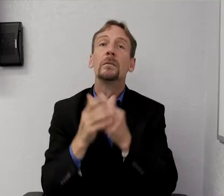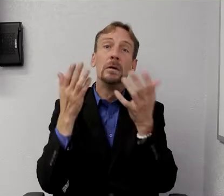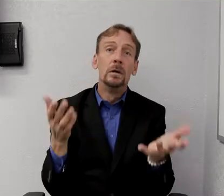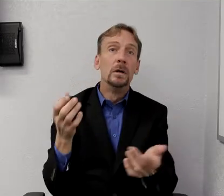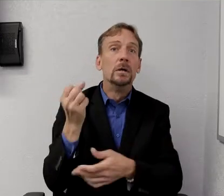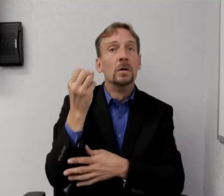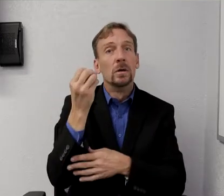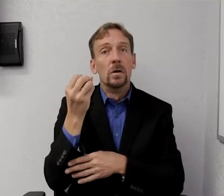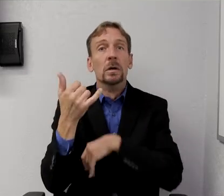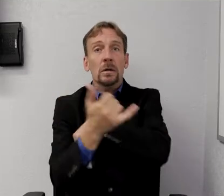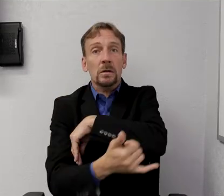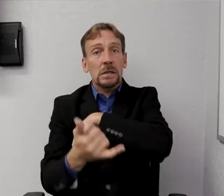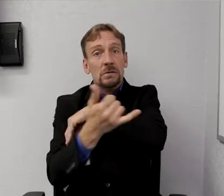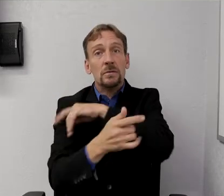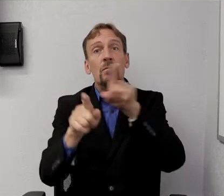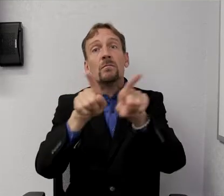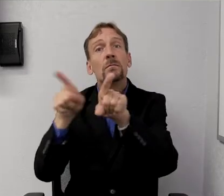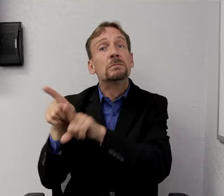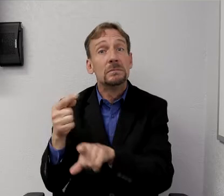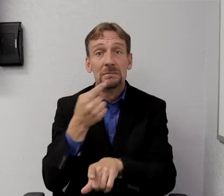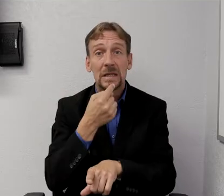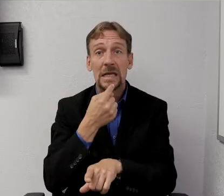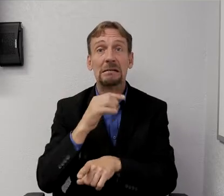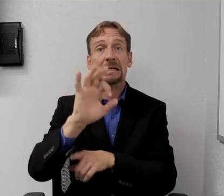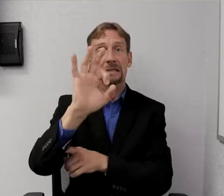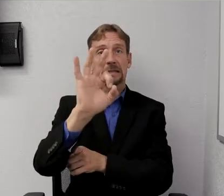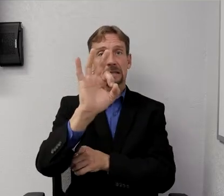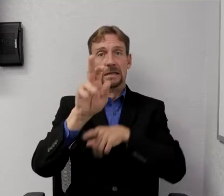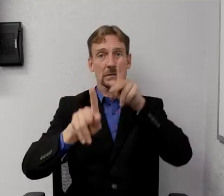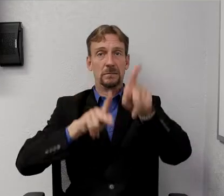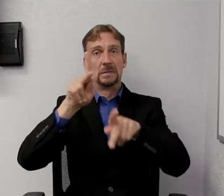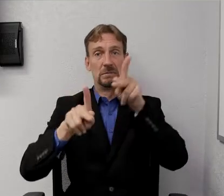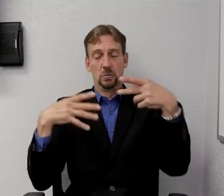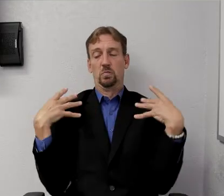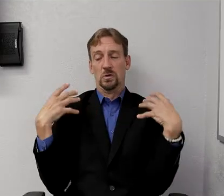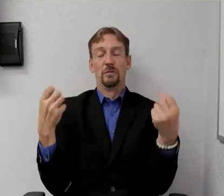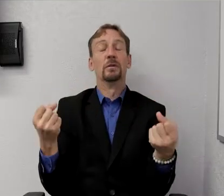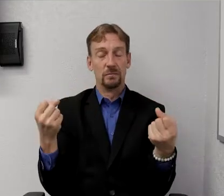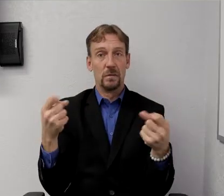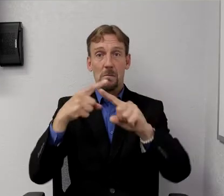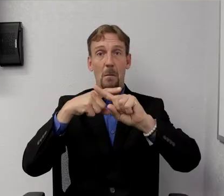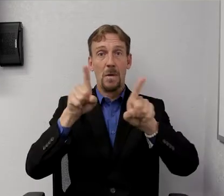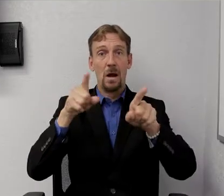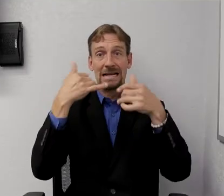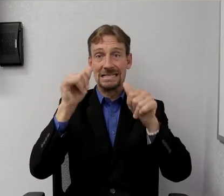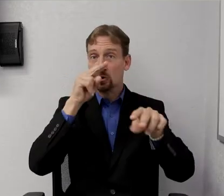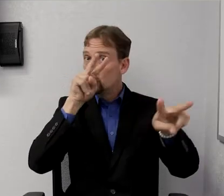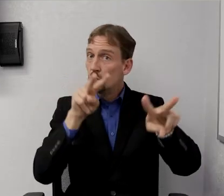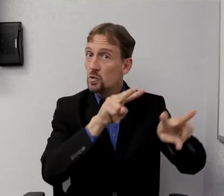So the county also has reported that 9 people have recovered, but it continues to